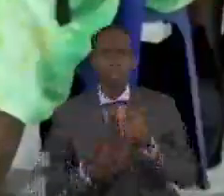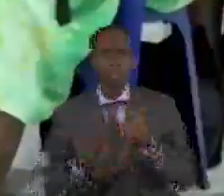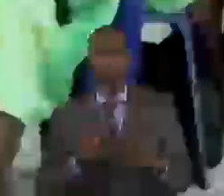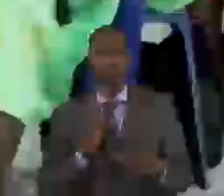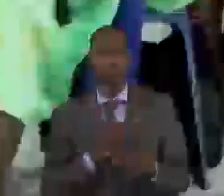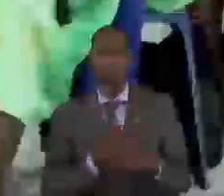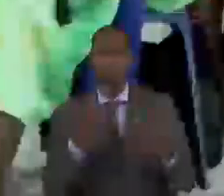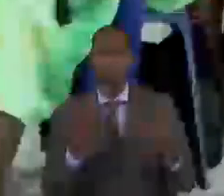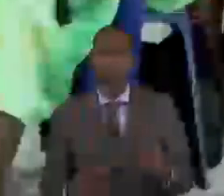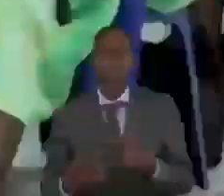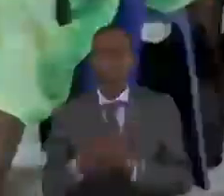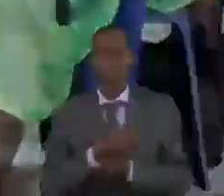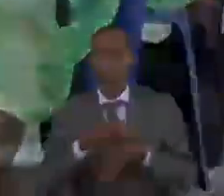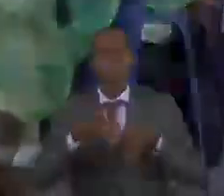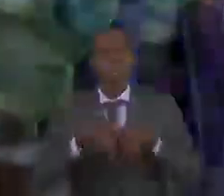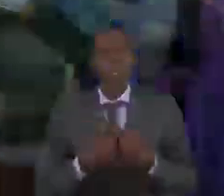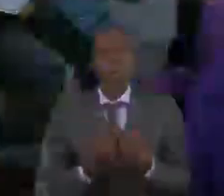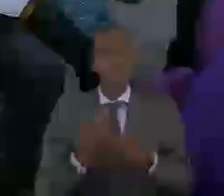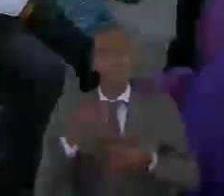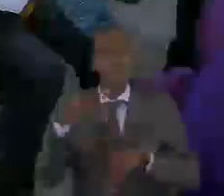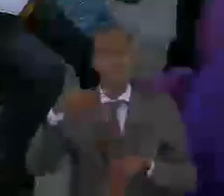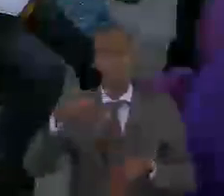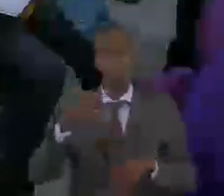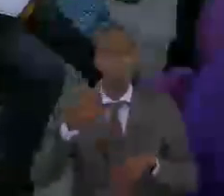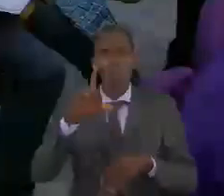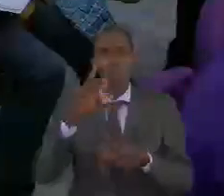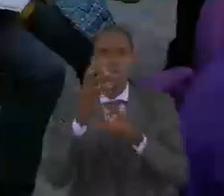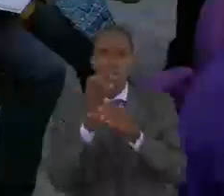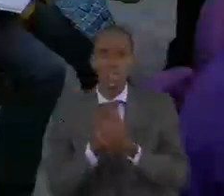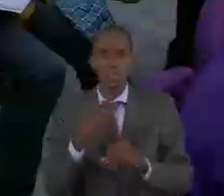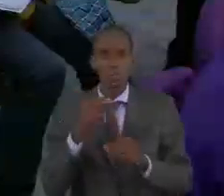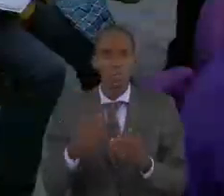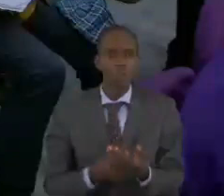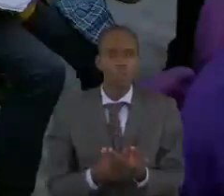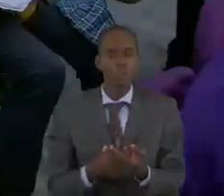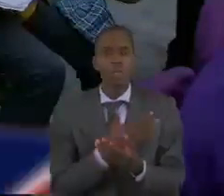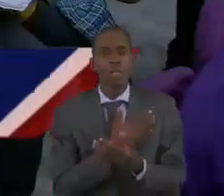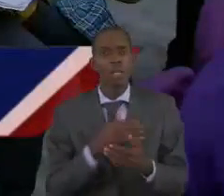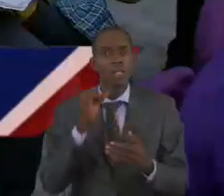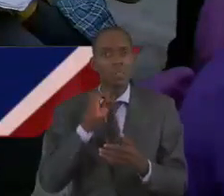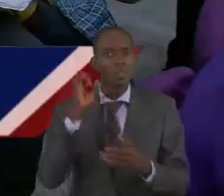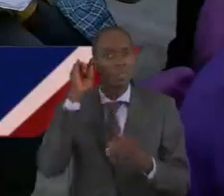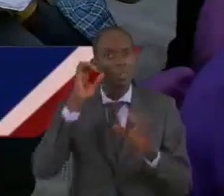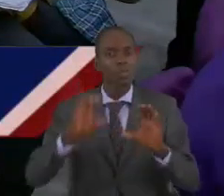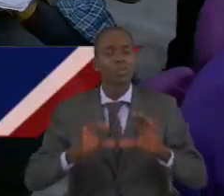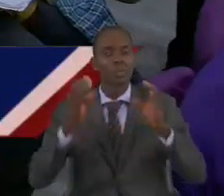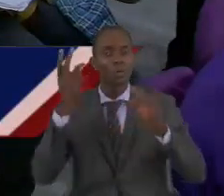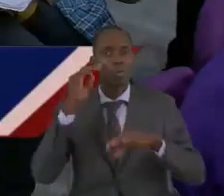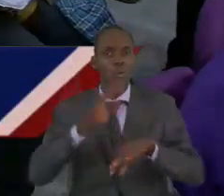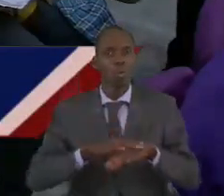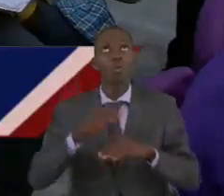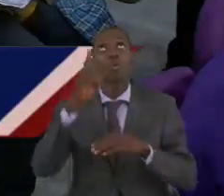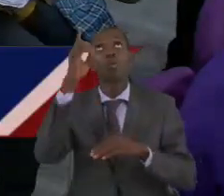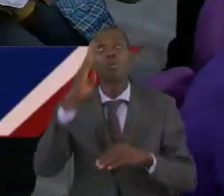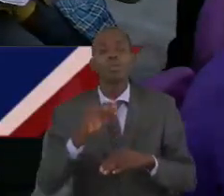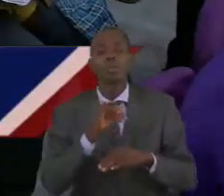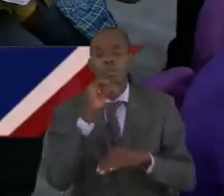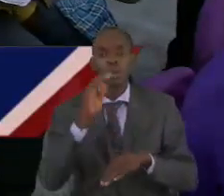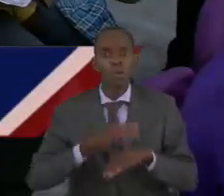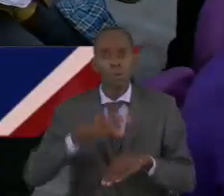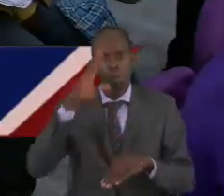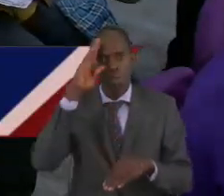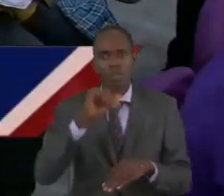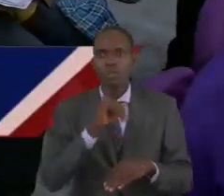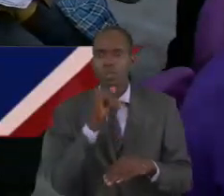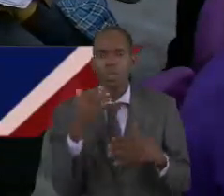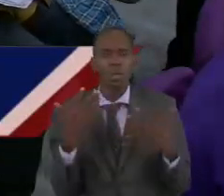how Paul the apostle received the gospel, and his consecration was on God and not on man. He was not